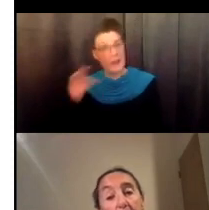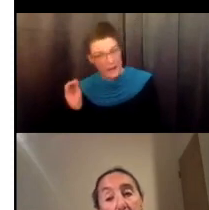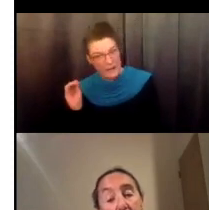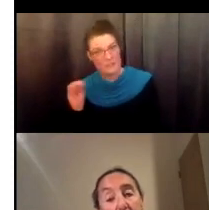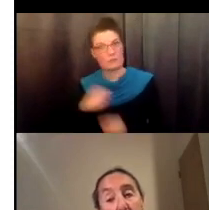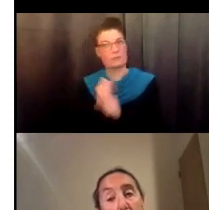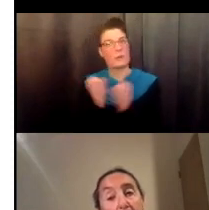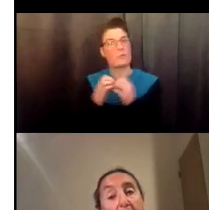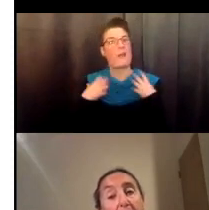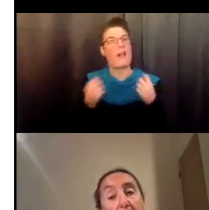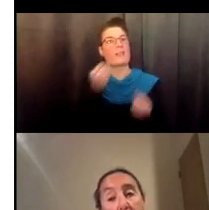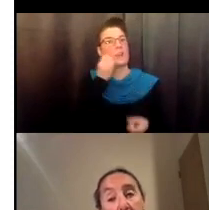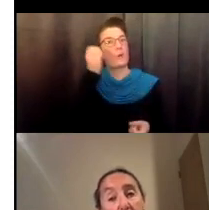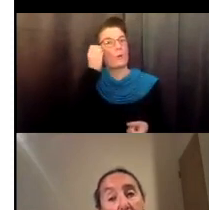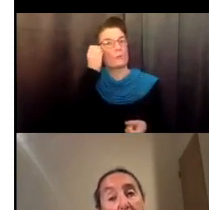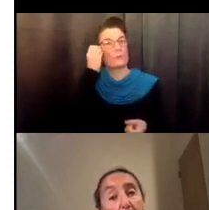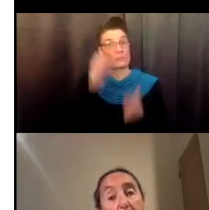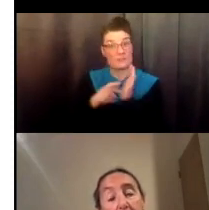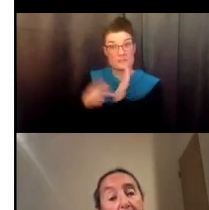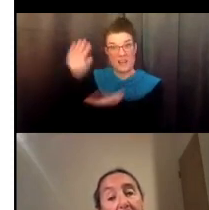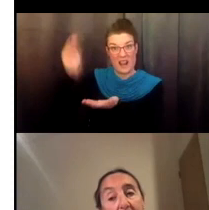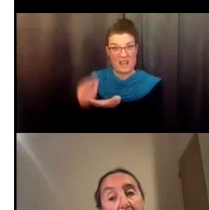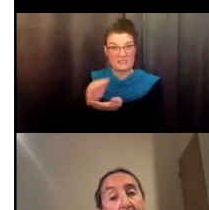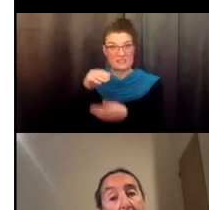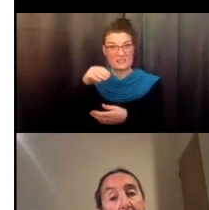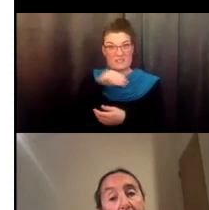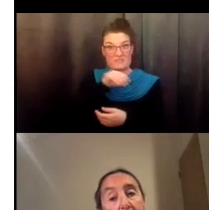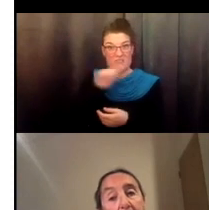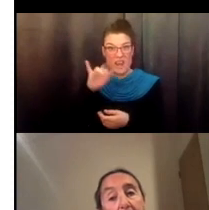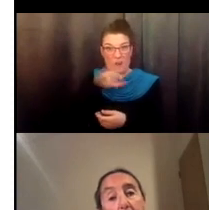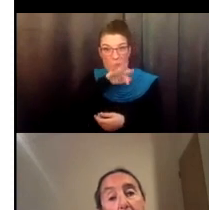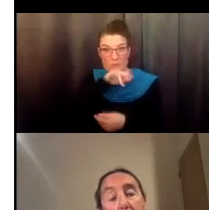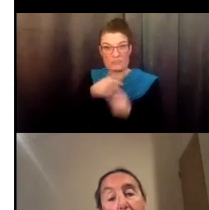air pollution from the use of dirty fuels. Next.